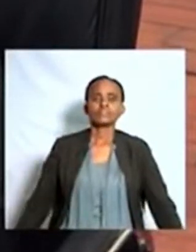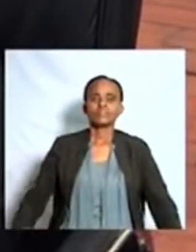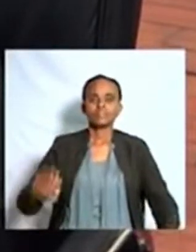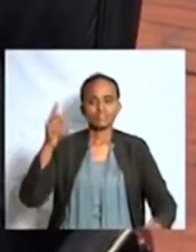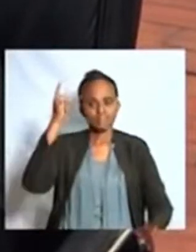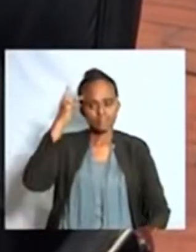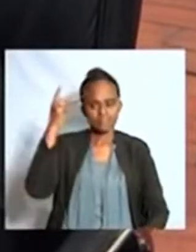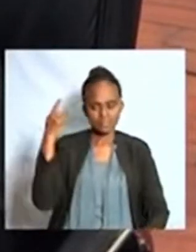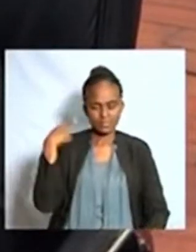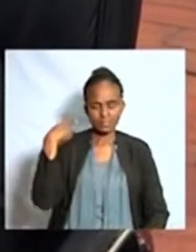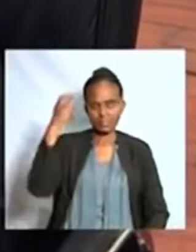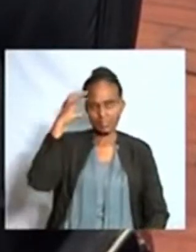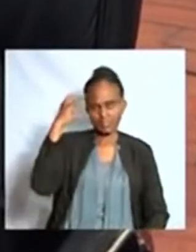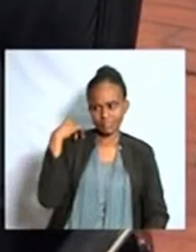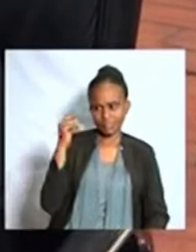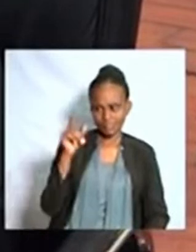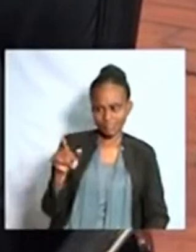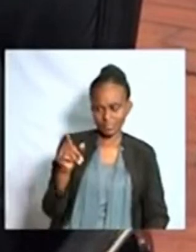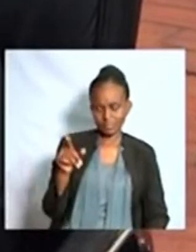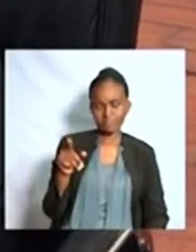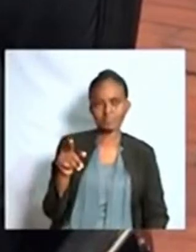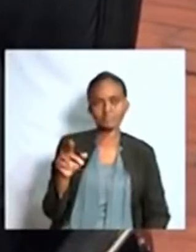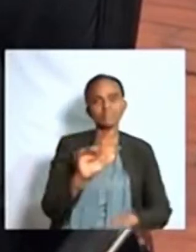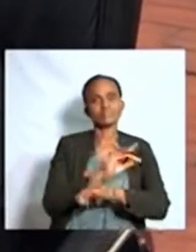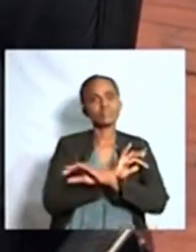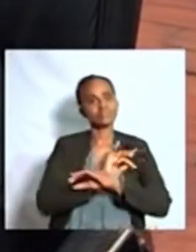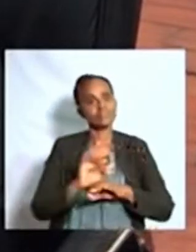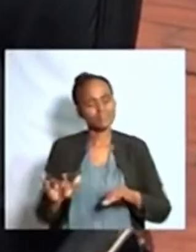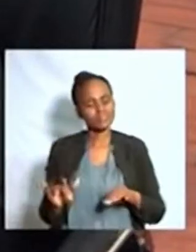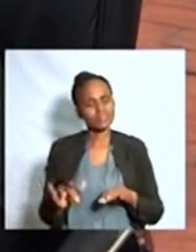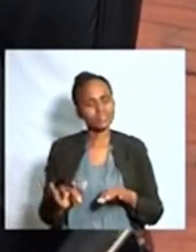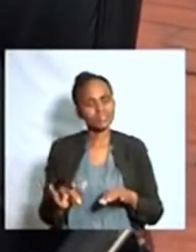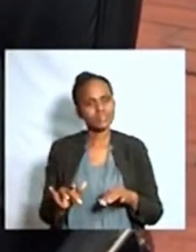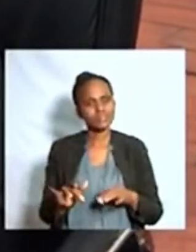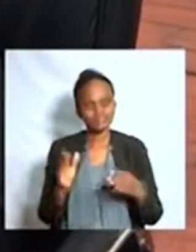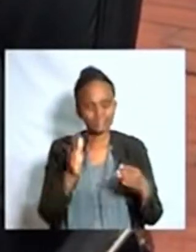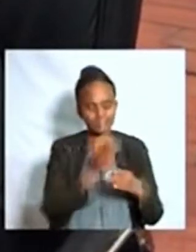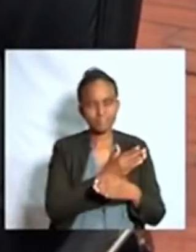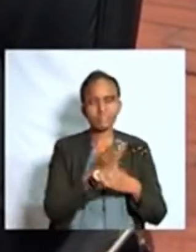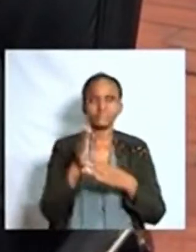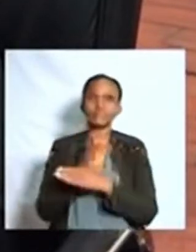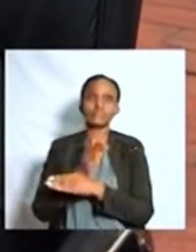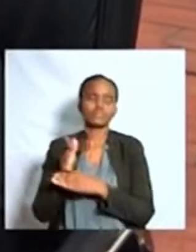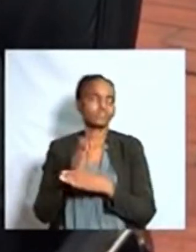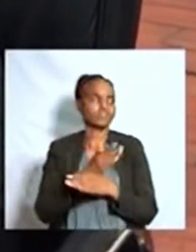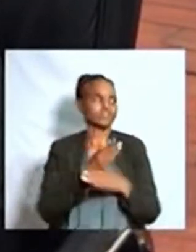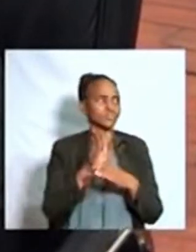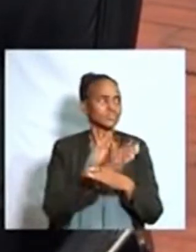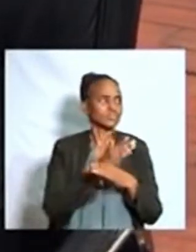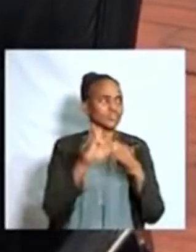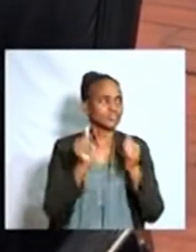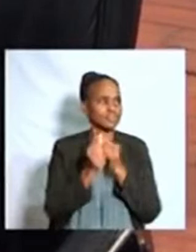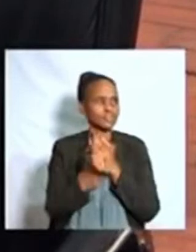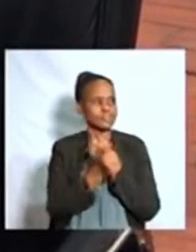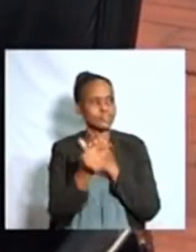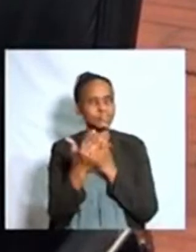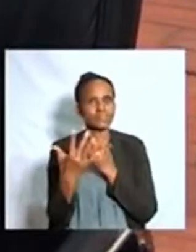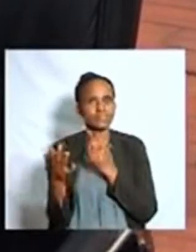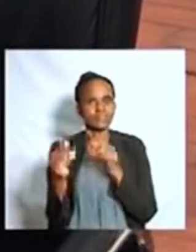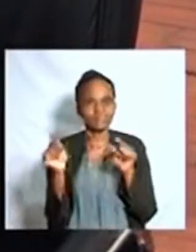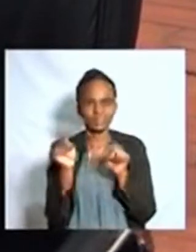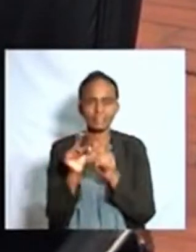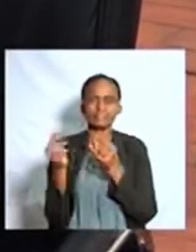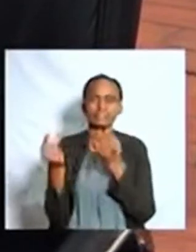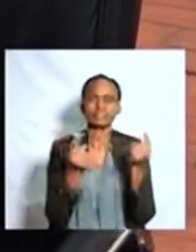officer is always absent or maybe busy with other things, you will find such